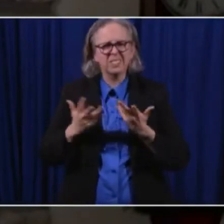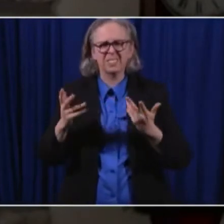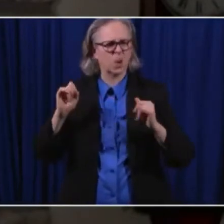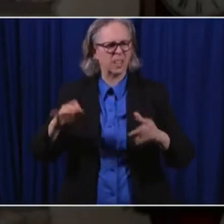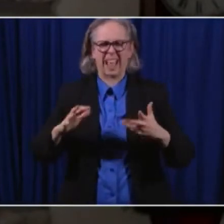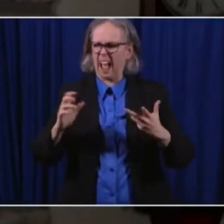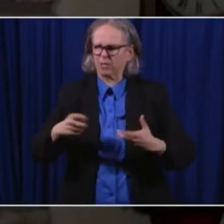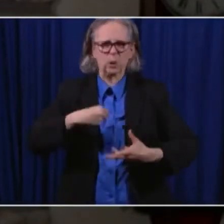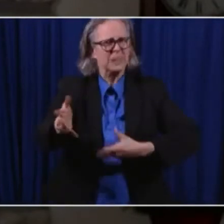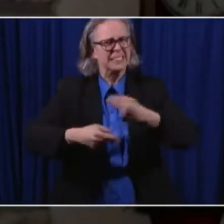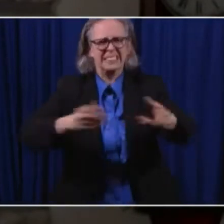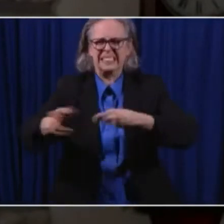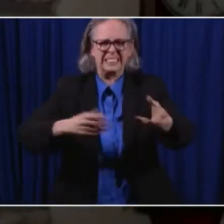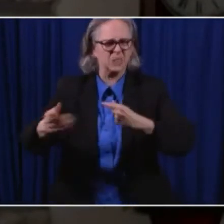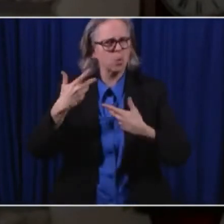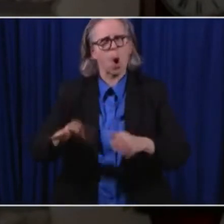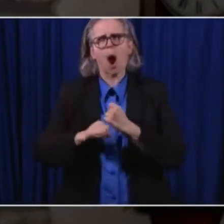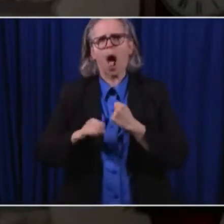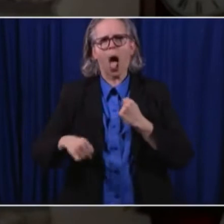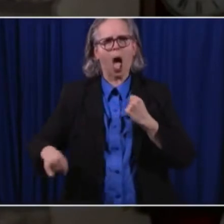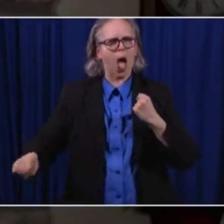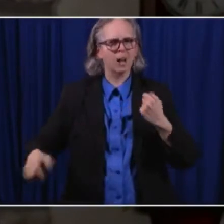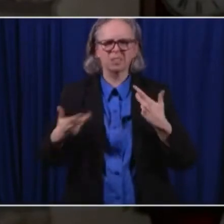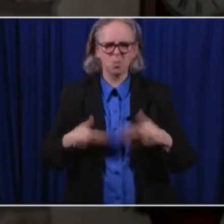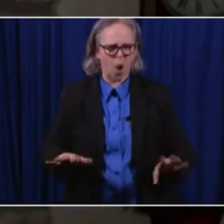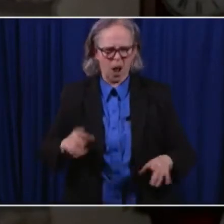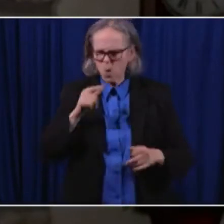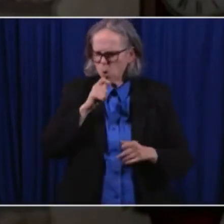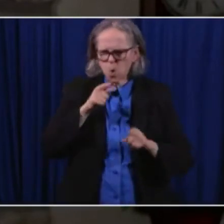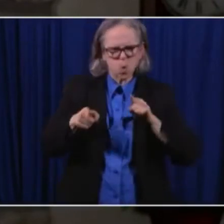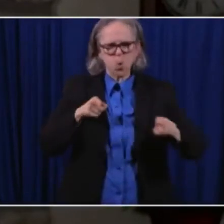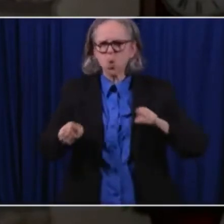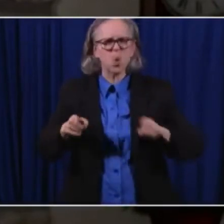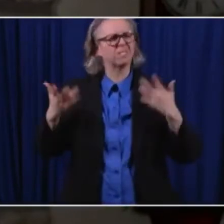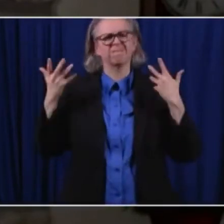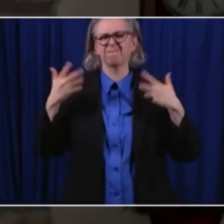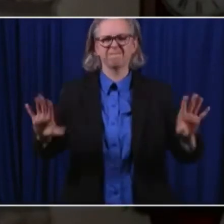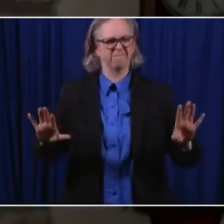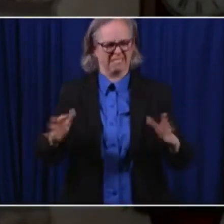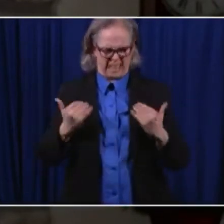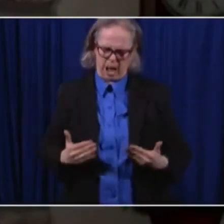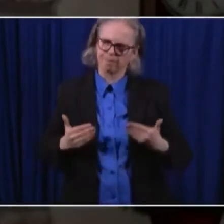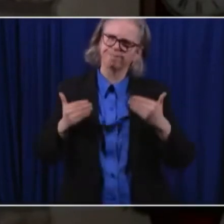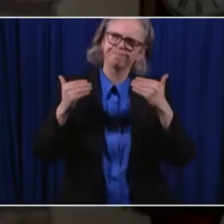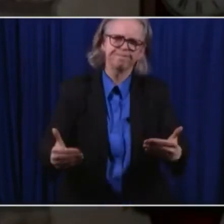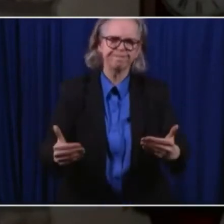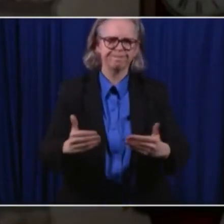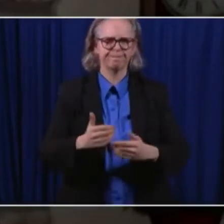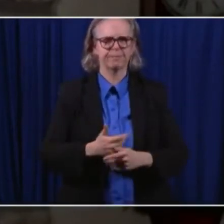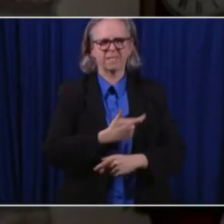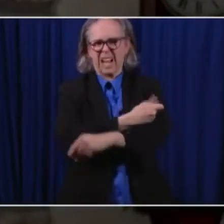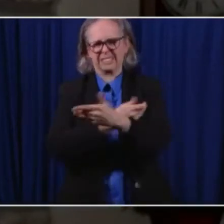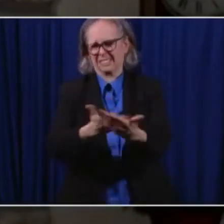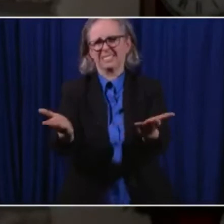down the whole process and that you keep vaccine from getting out. And so getting out at a